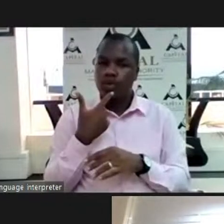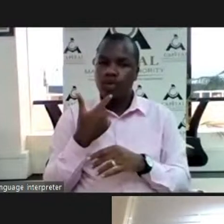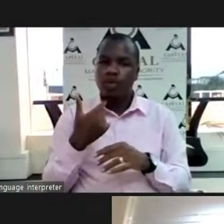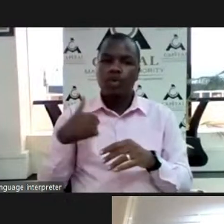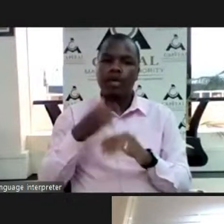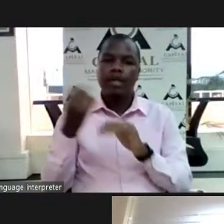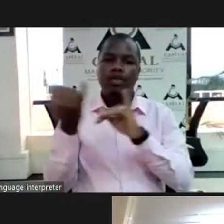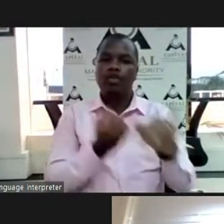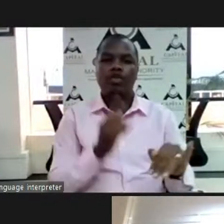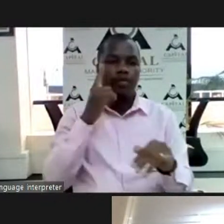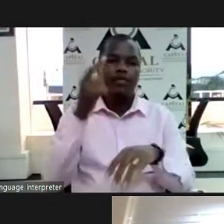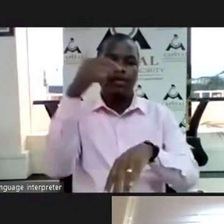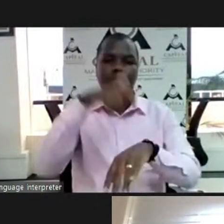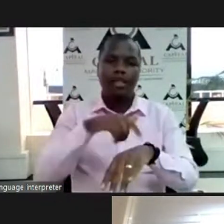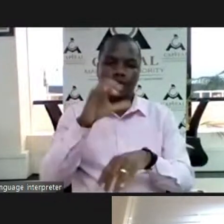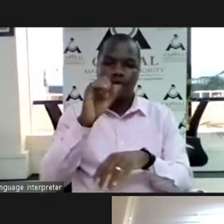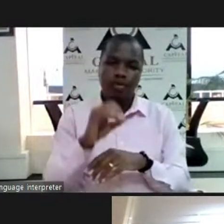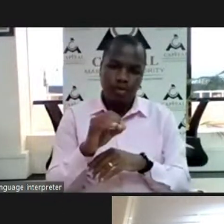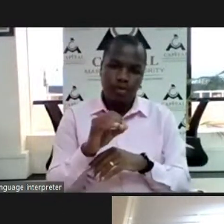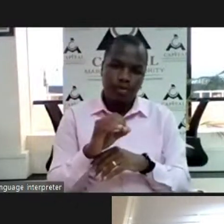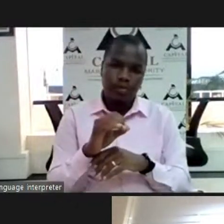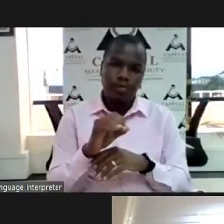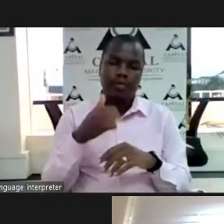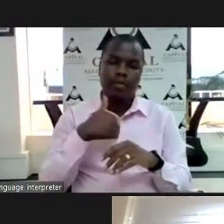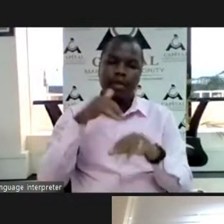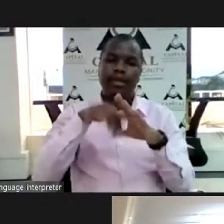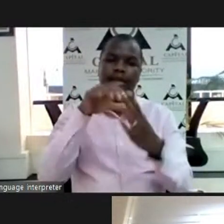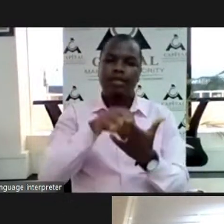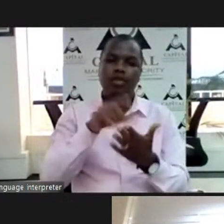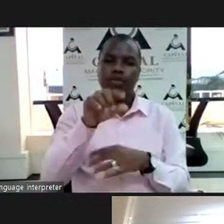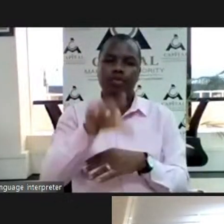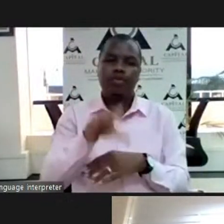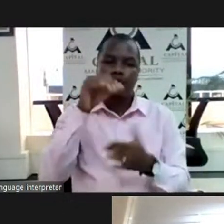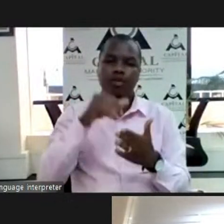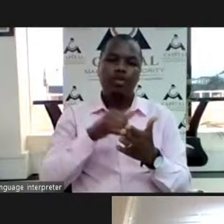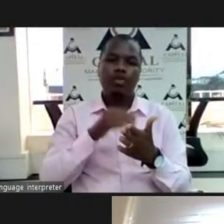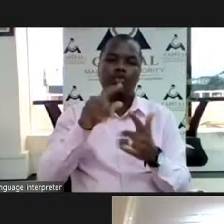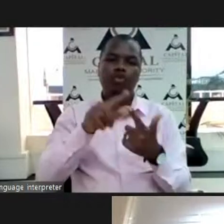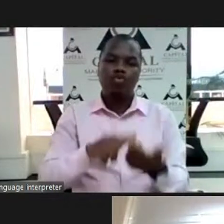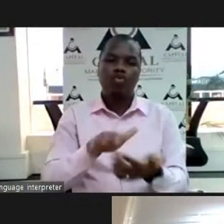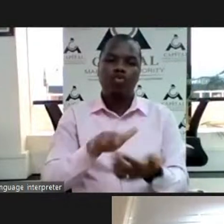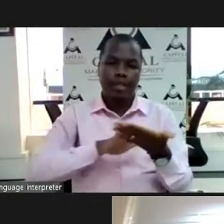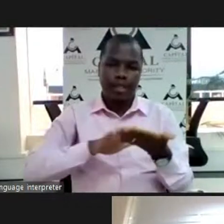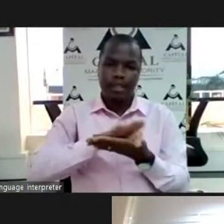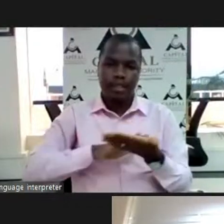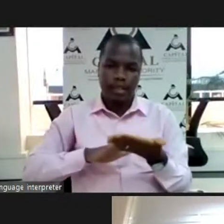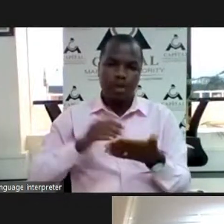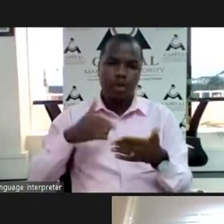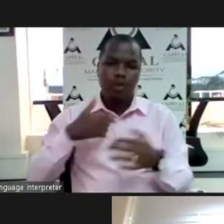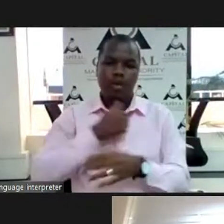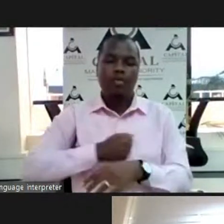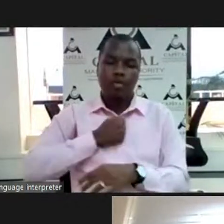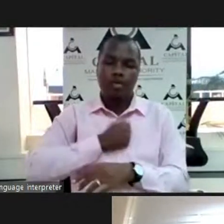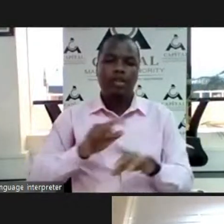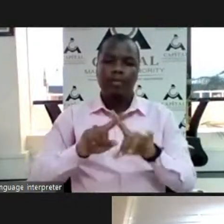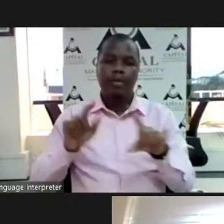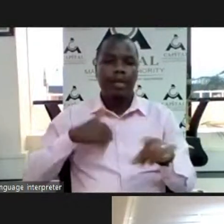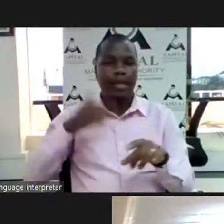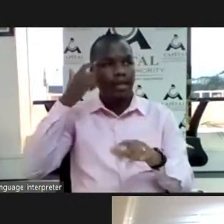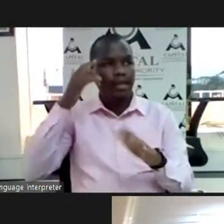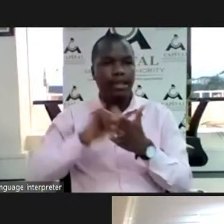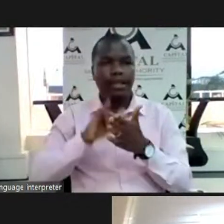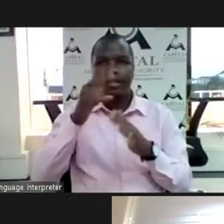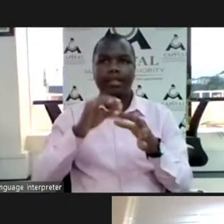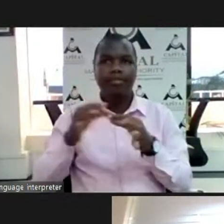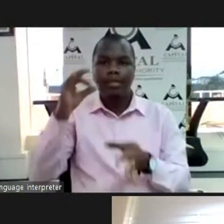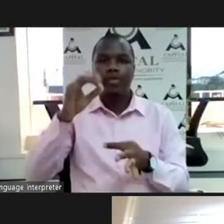introducing for the first time. So in case you found it was too basic, we apologize, but I think that is the spirit.